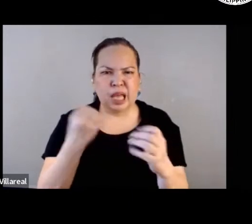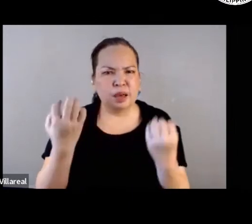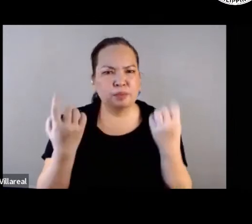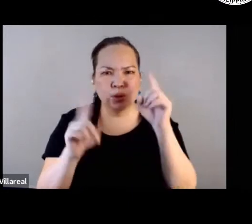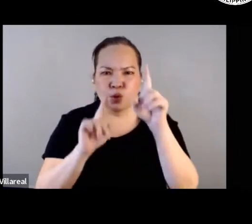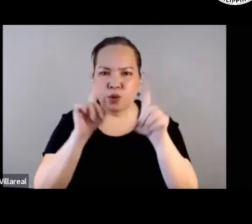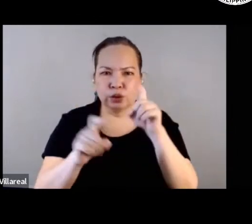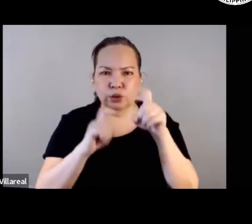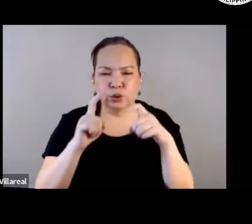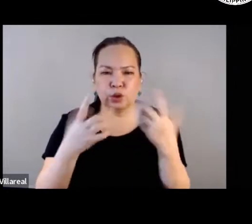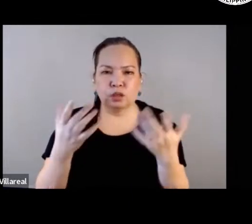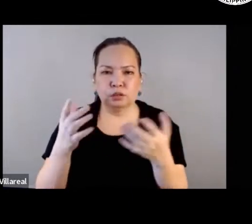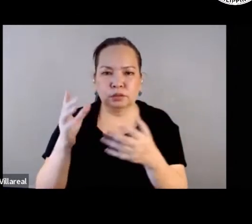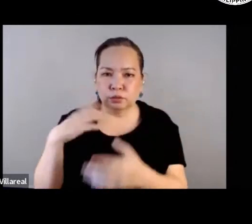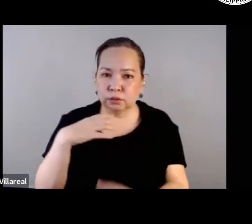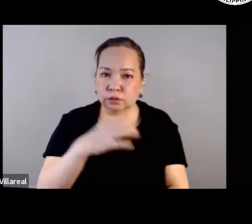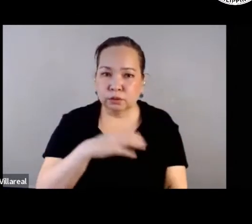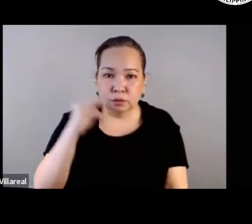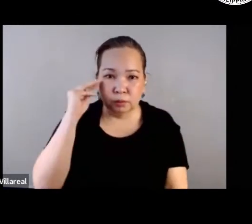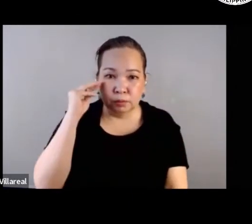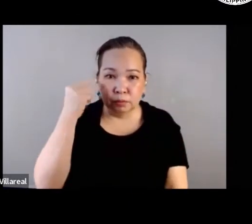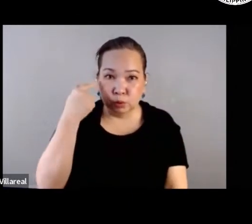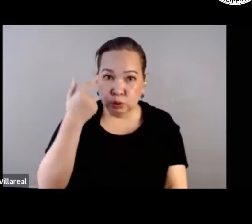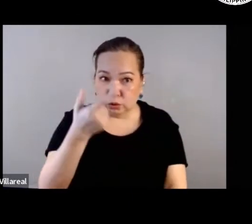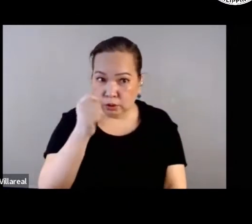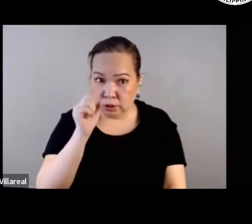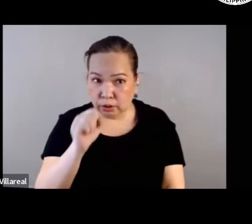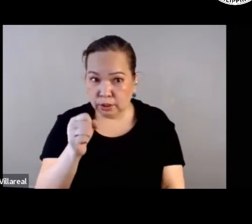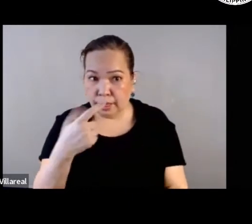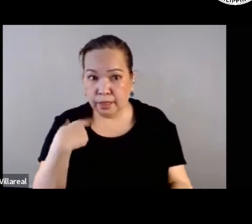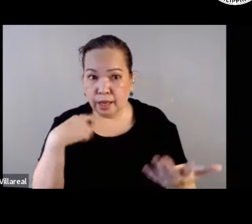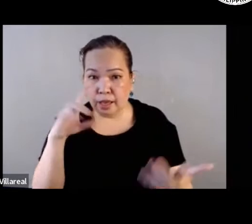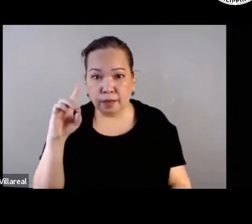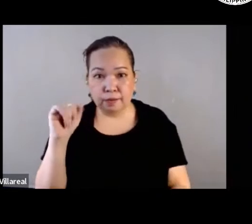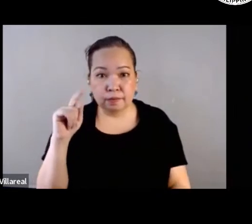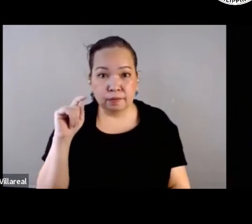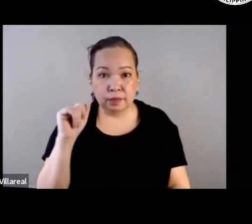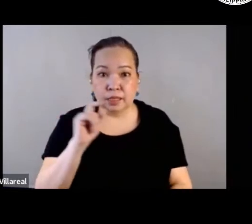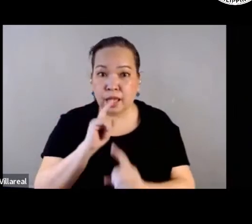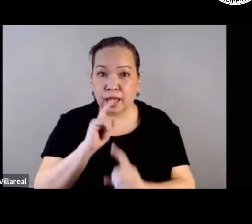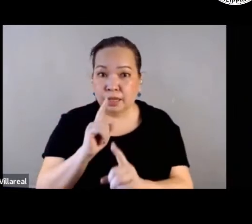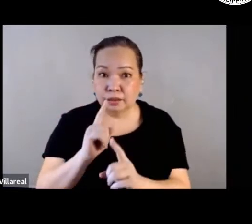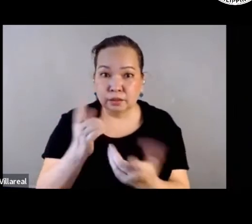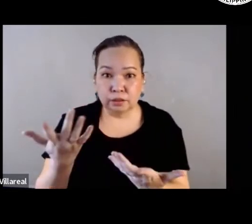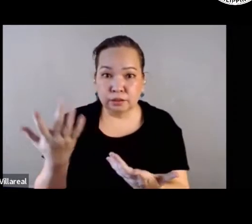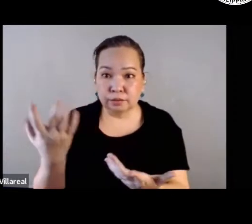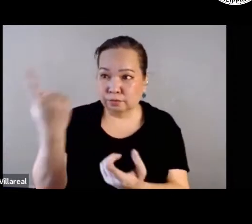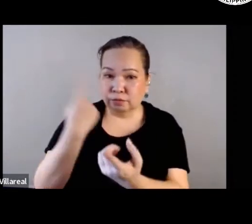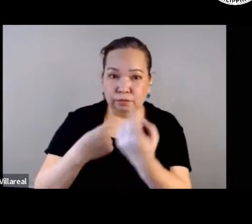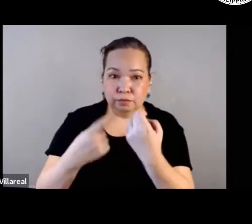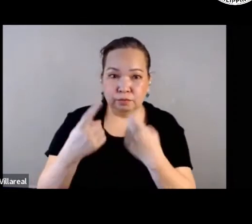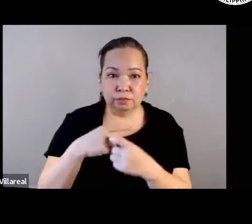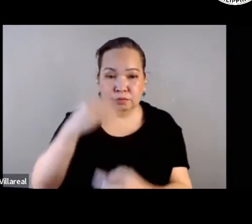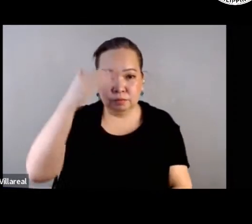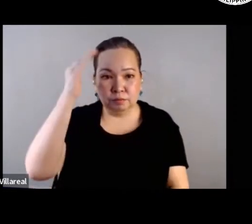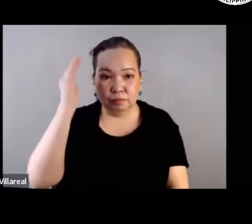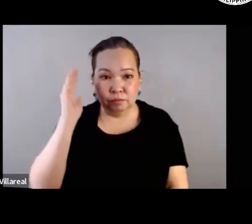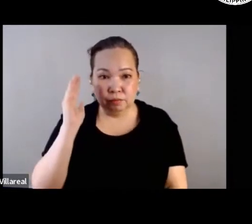the Honorable Mark Go. Are you in a position, do you have the data to respond to those queries? Dr.